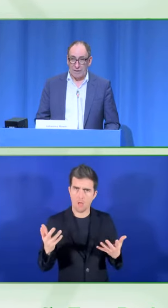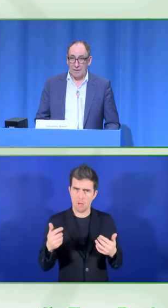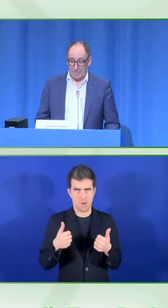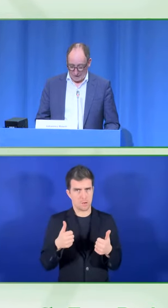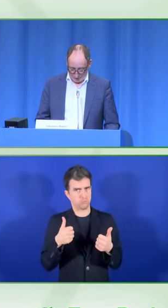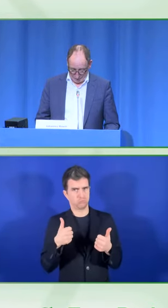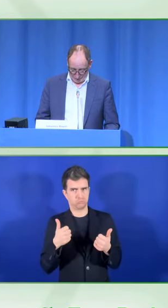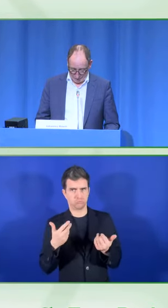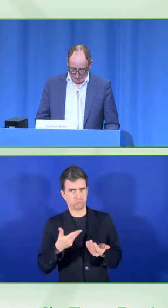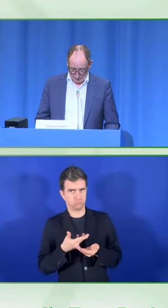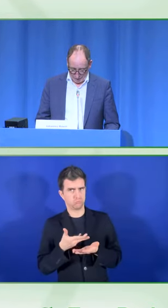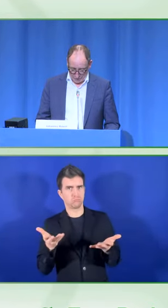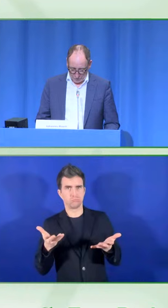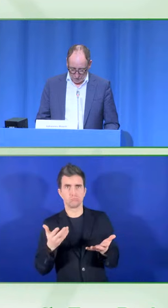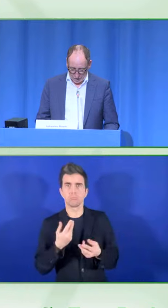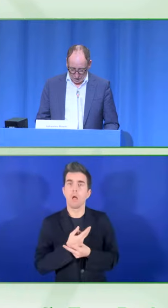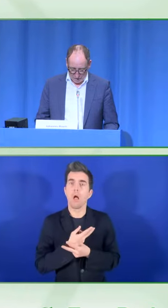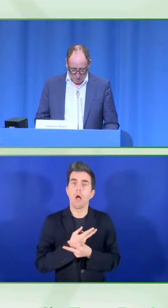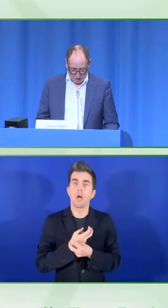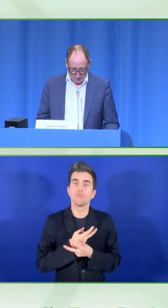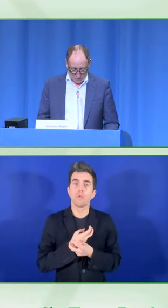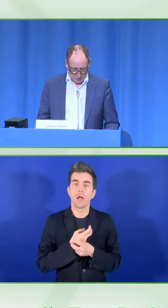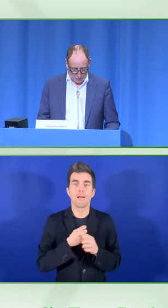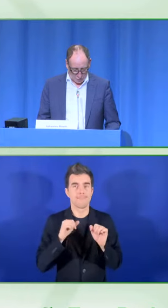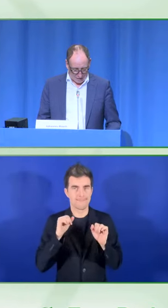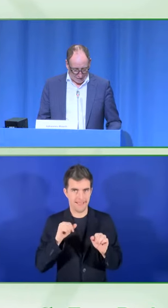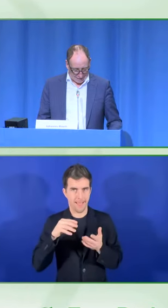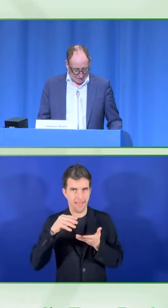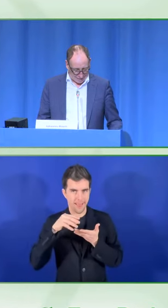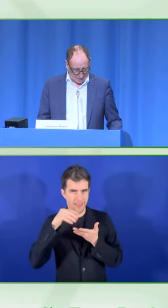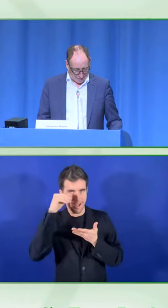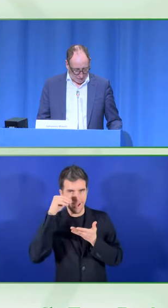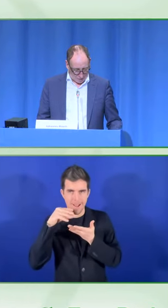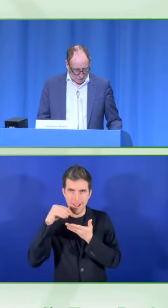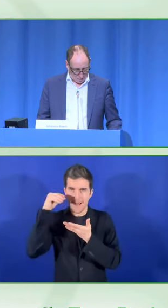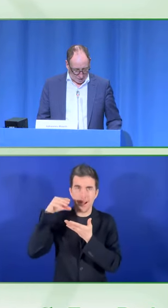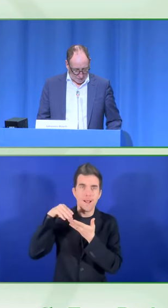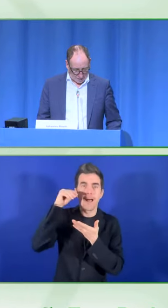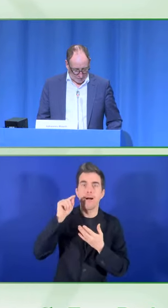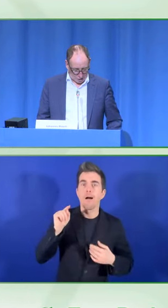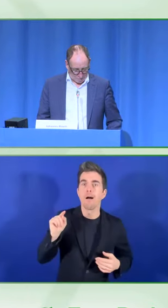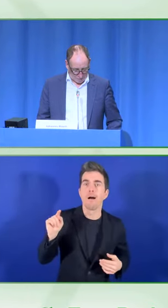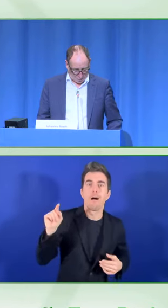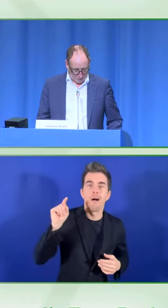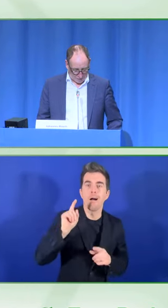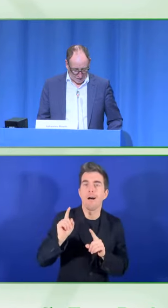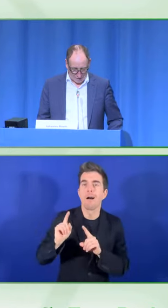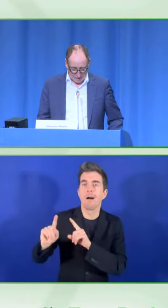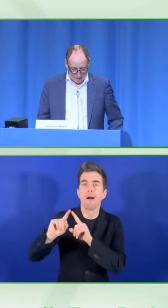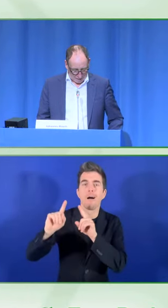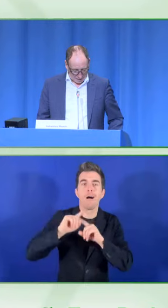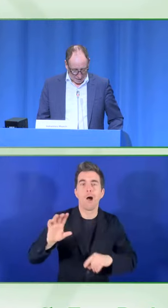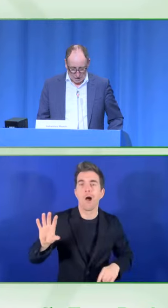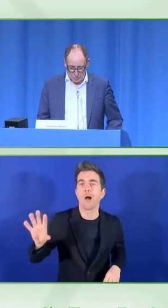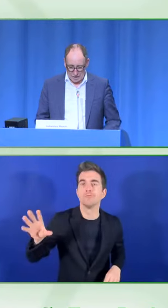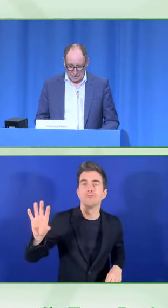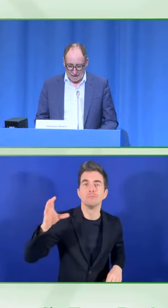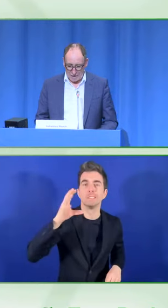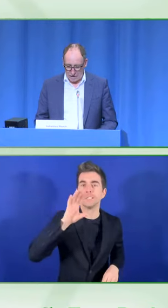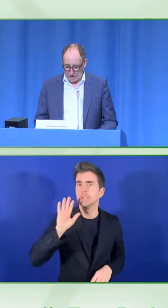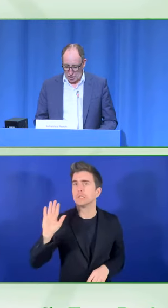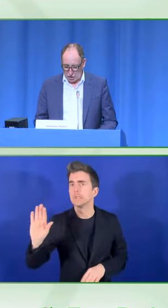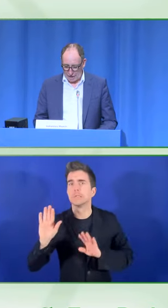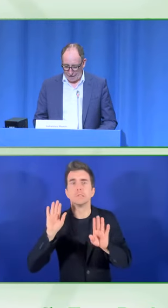on Disability. Therefore, allow me to give you a few details on our strategy before addressing